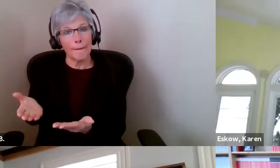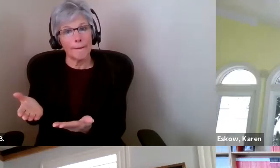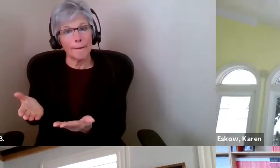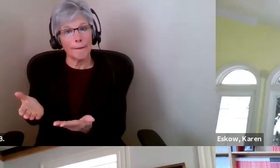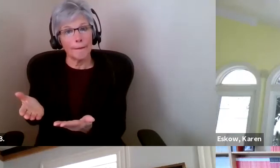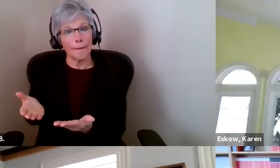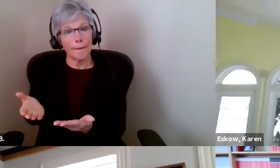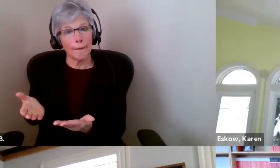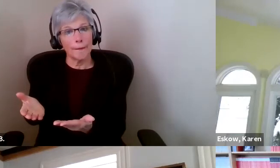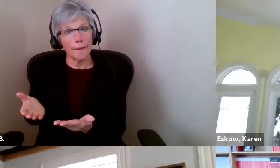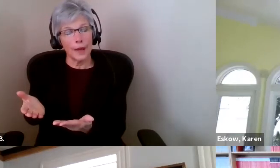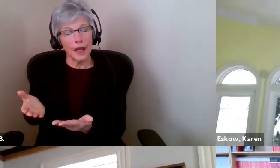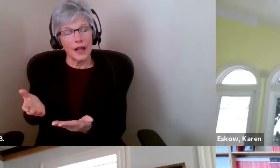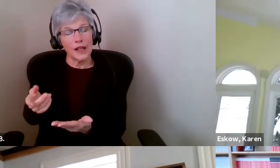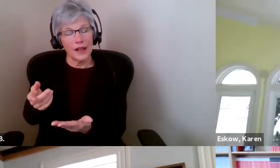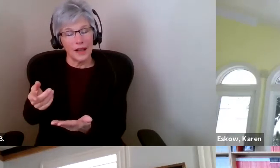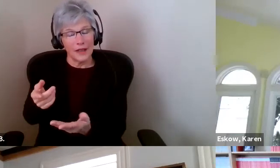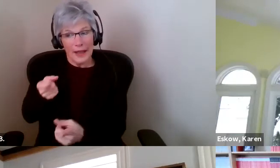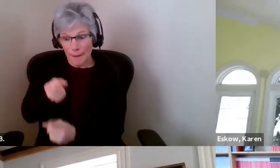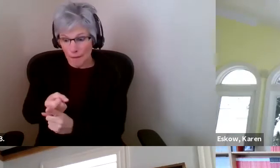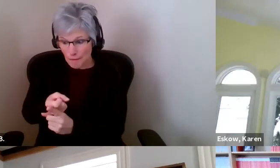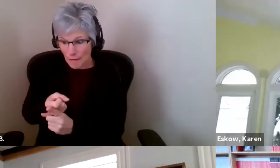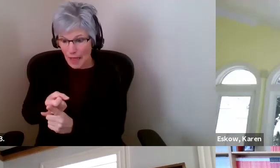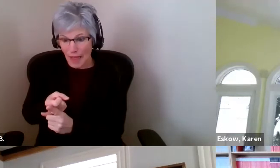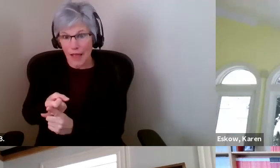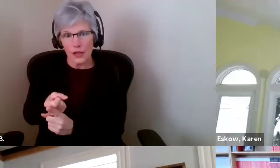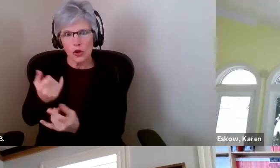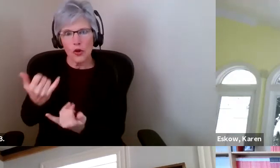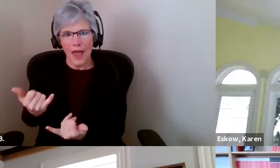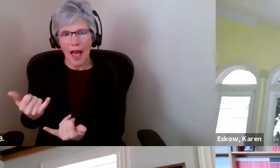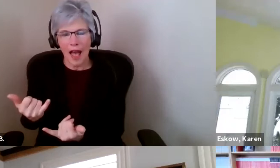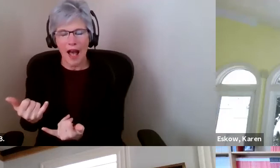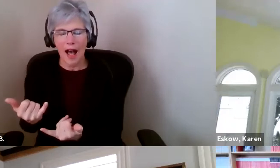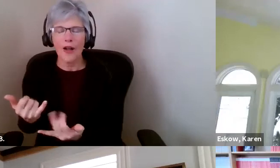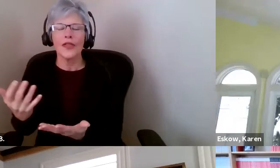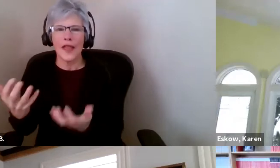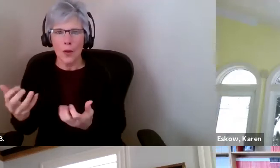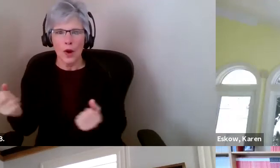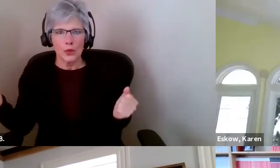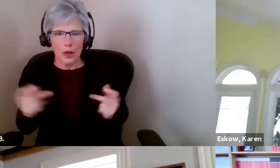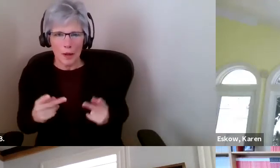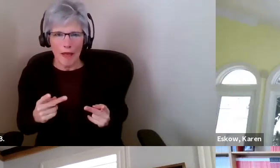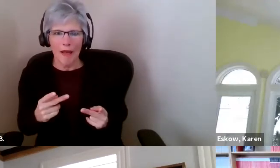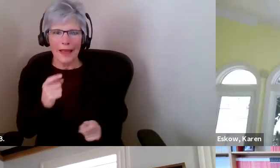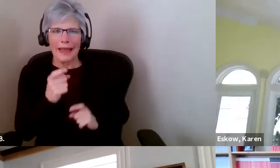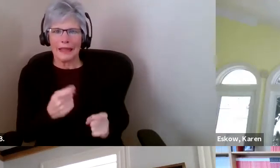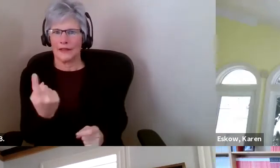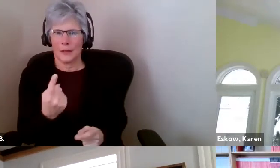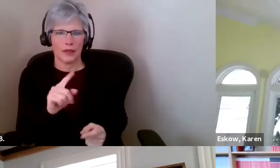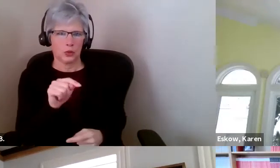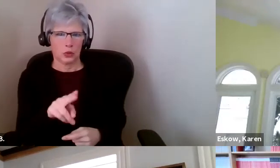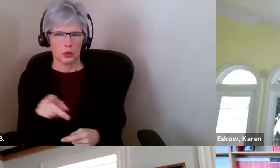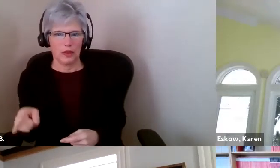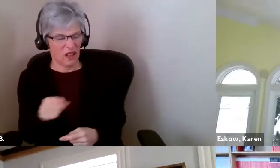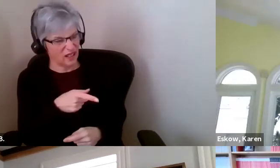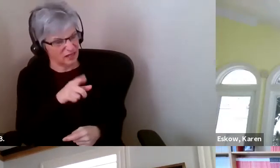who now want to come back and give something, say, look, you changed my life. That's remarkable. And that's